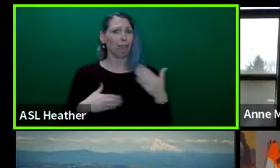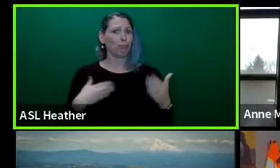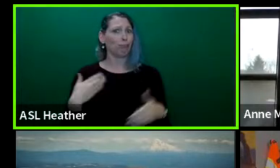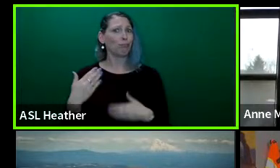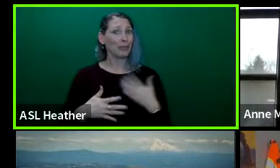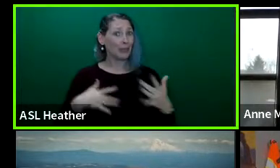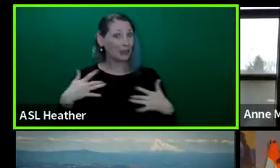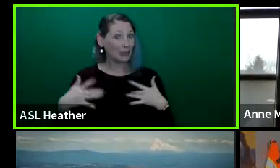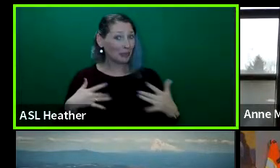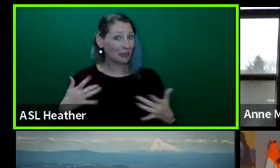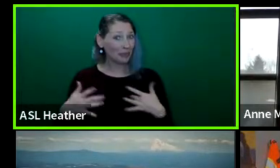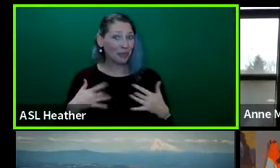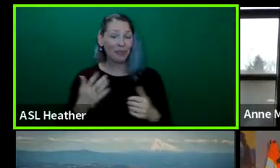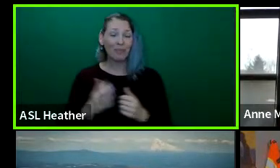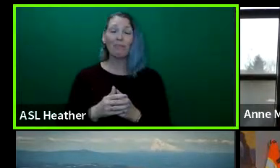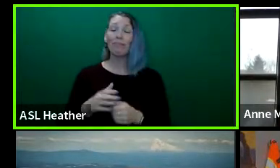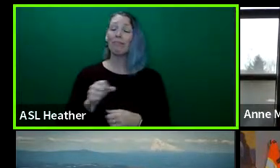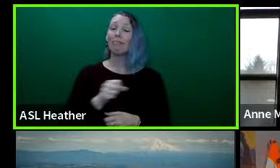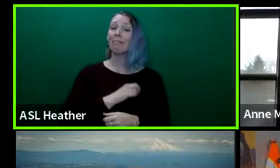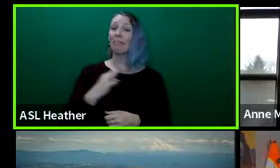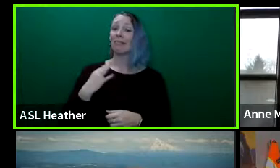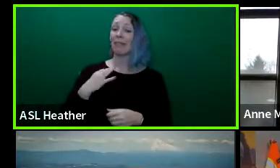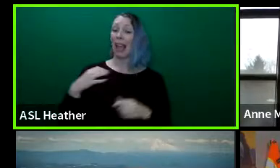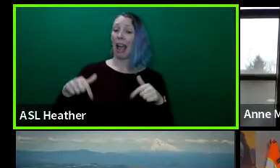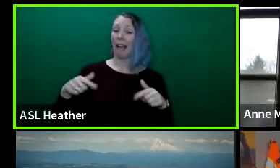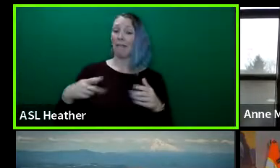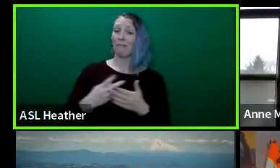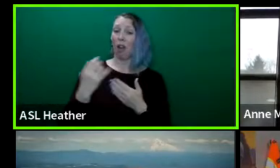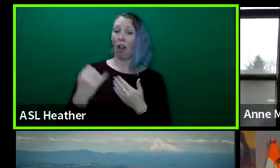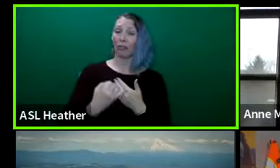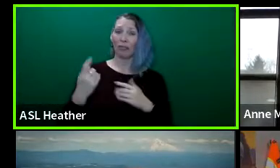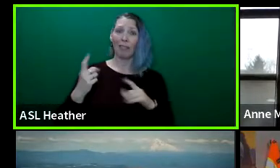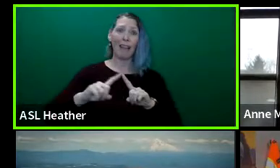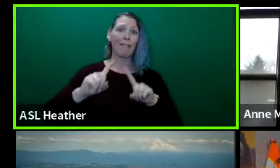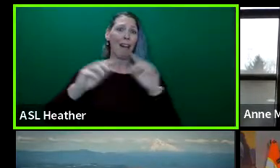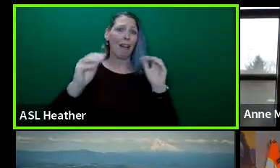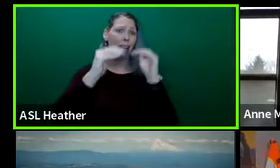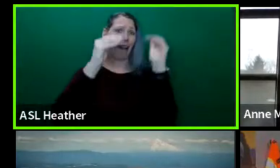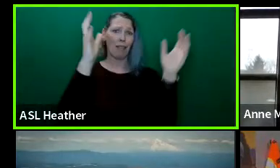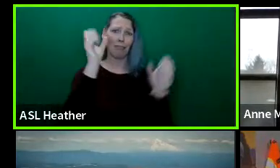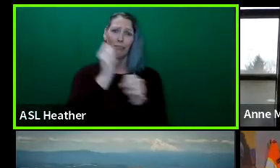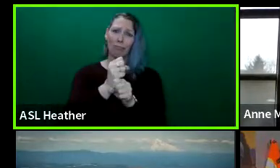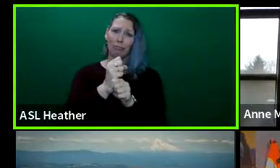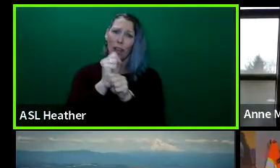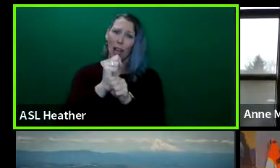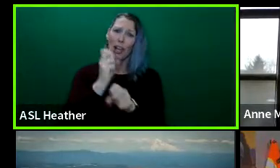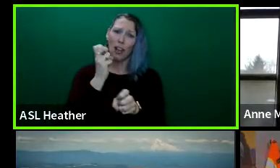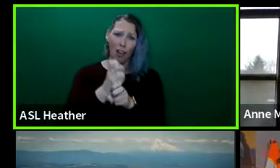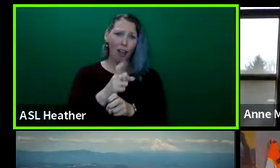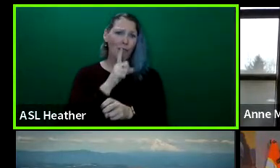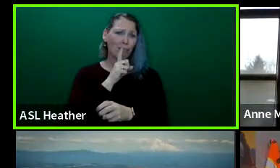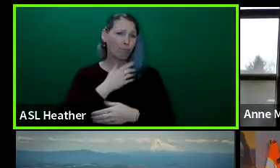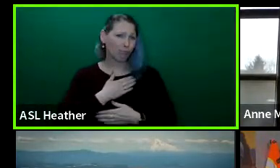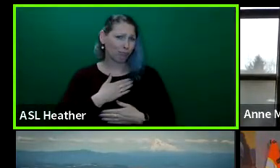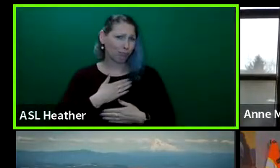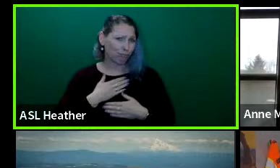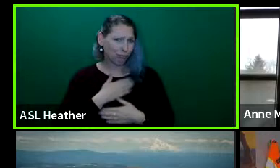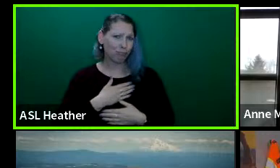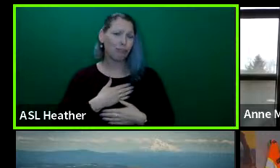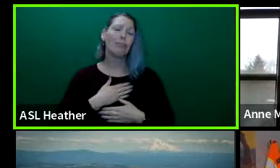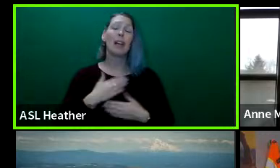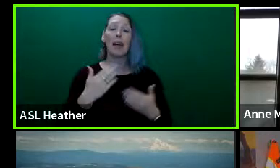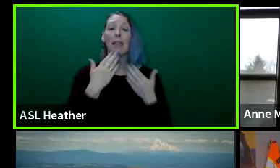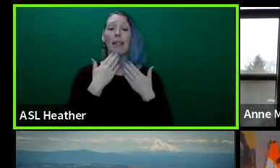is exciting. Our staff on this project at all levels have worked hard, and I am incredibly appreciative of that. Special thanks